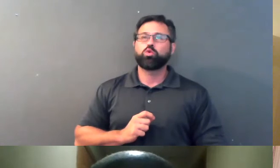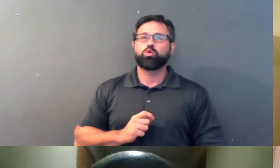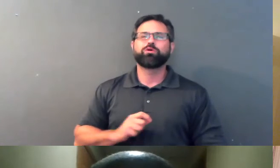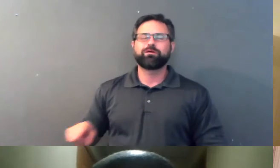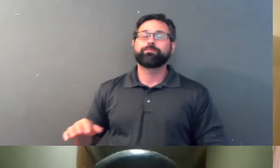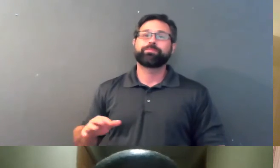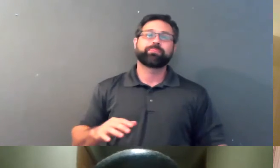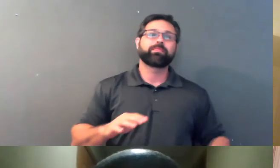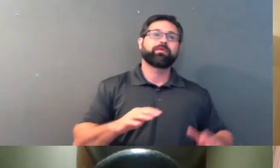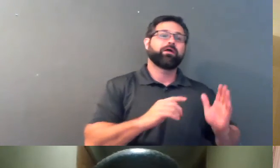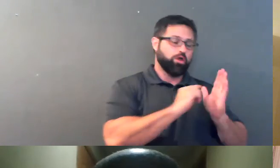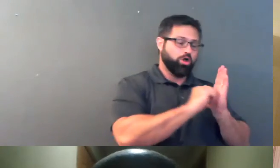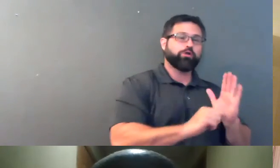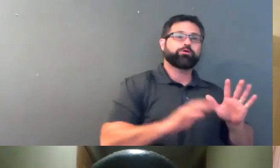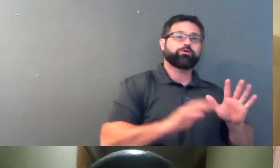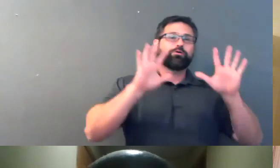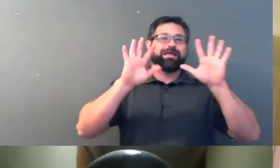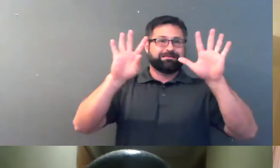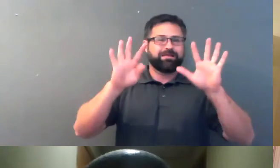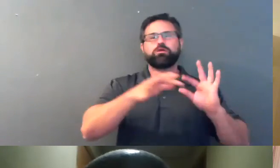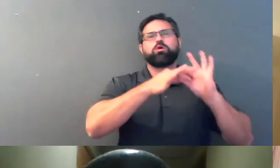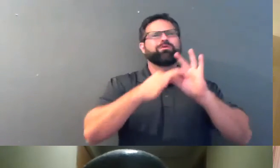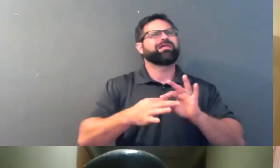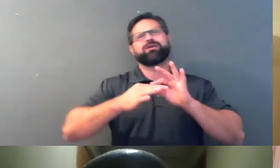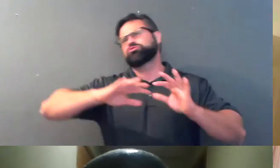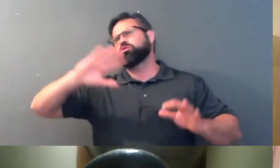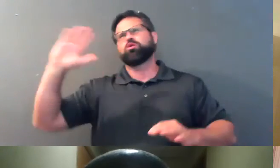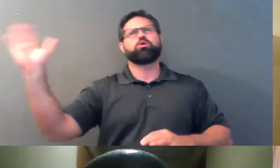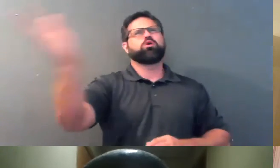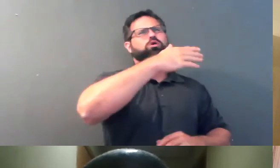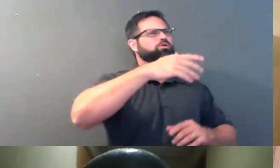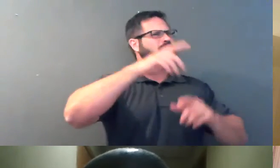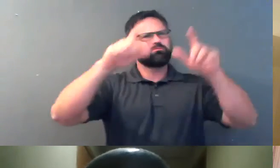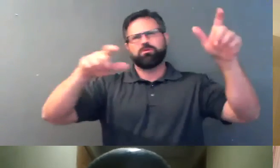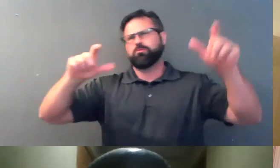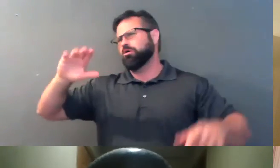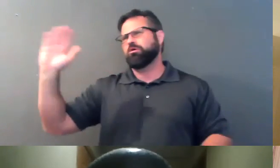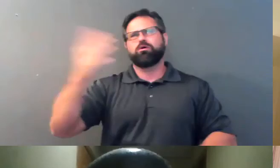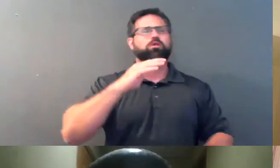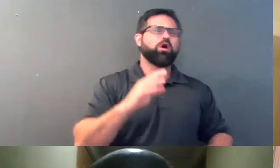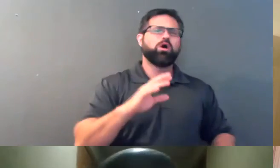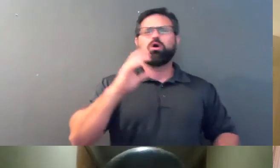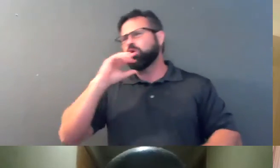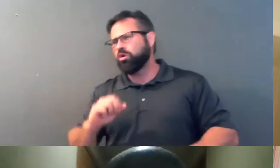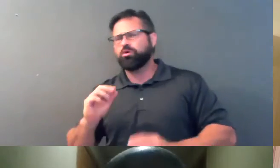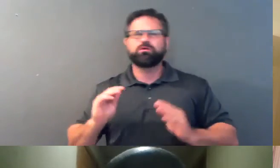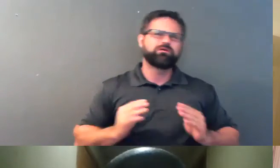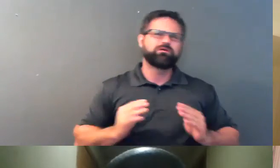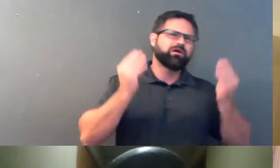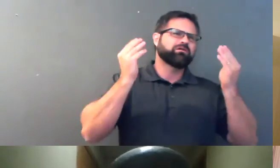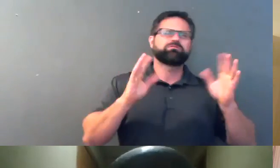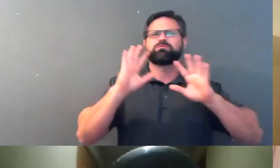Article 19 is applicable to all persons, both older persons, young persons, and so on.